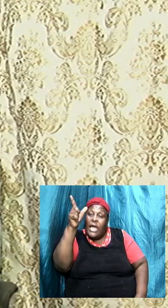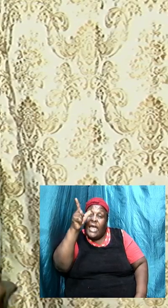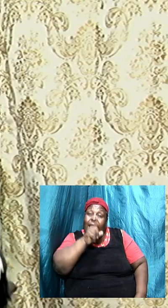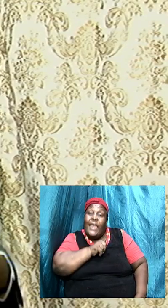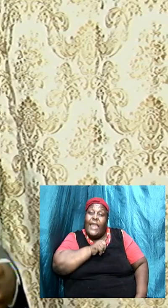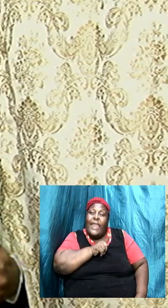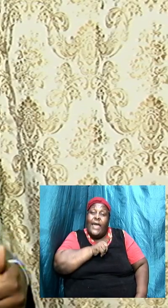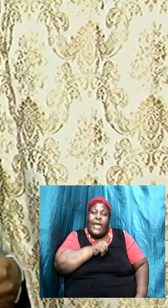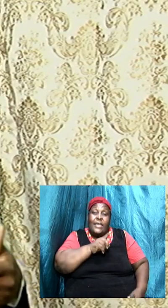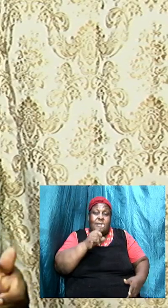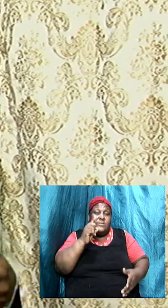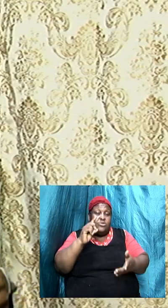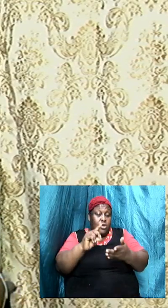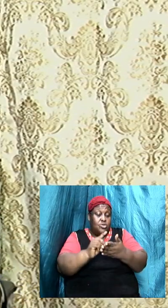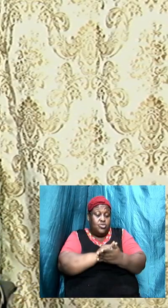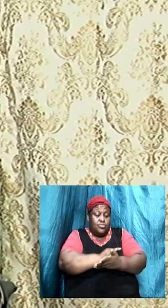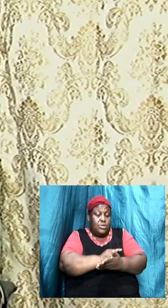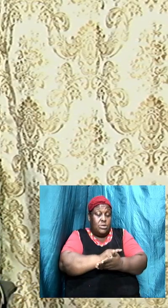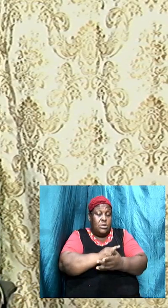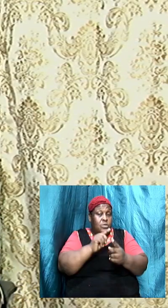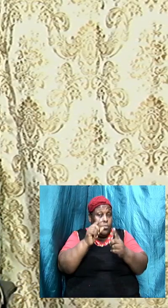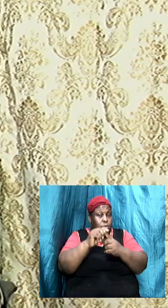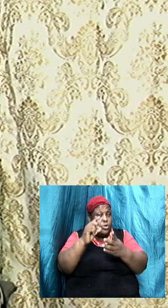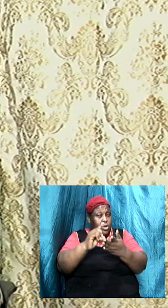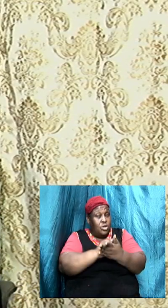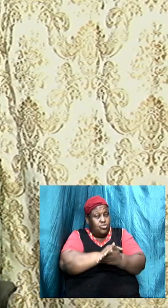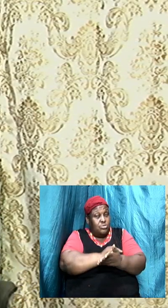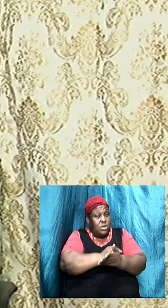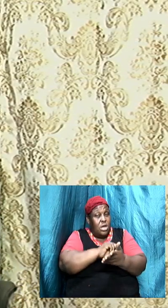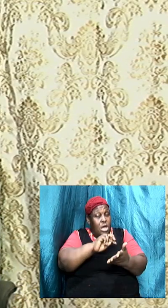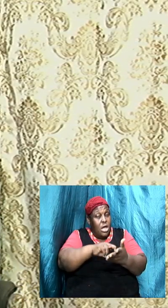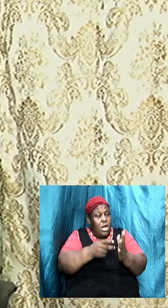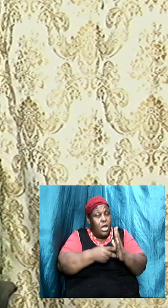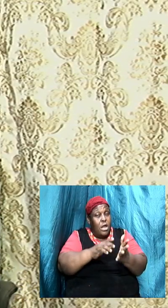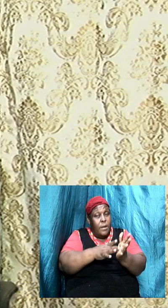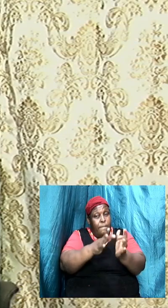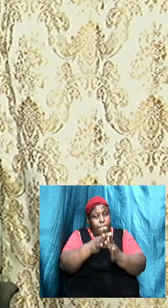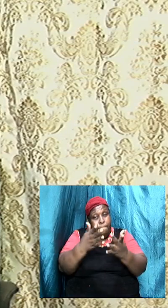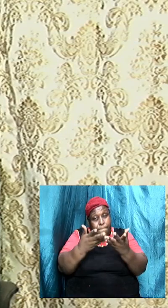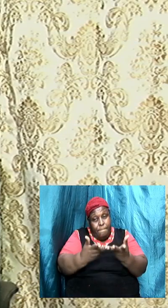The word doctrine can be referred to the biblical